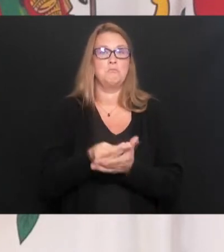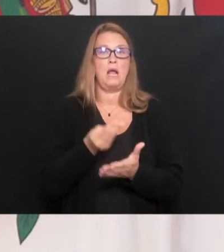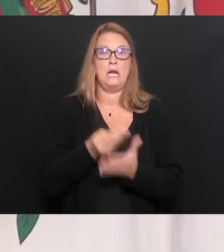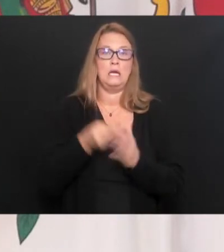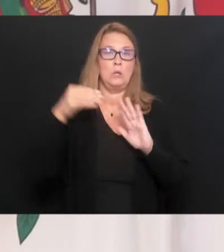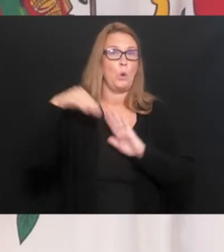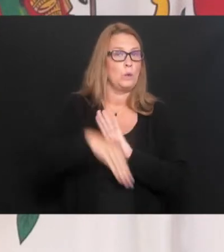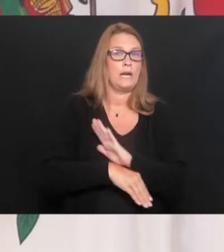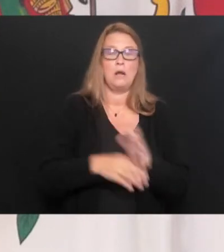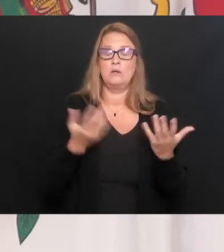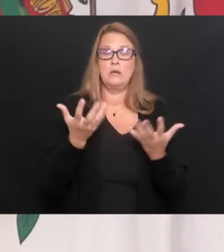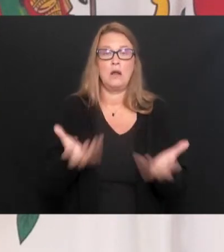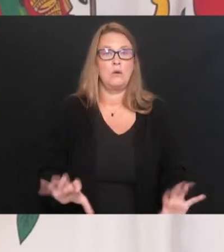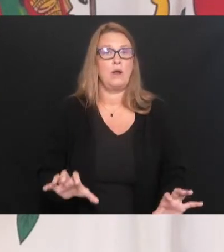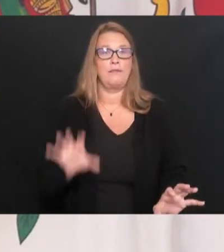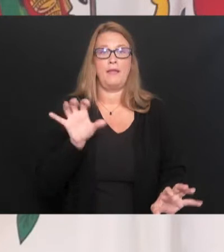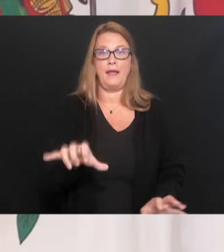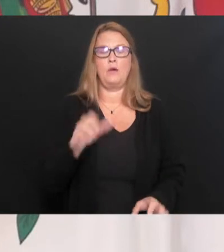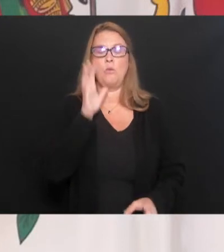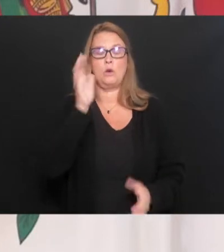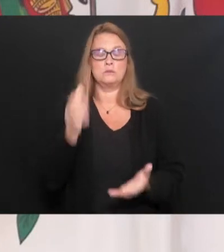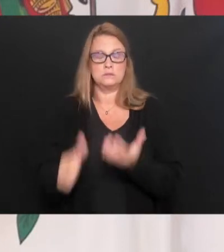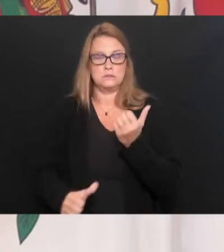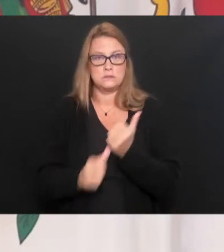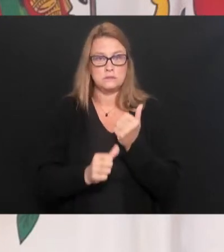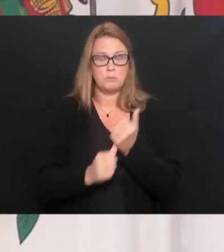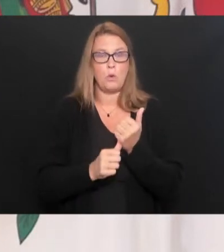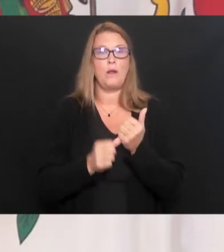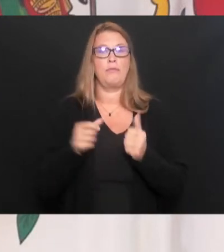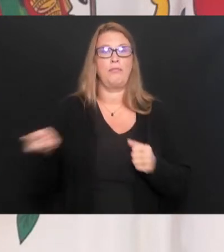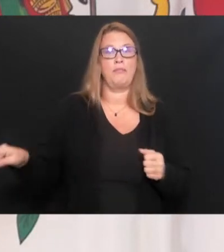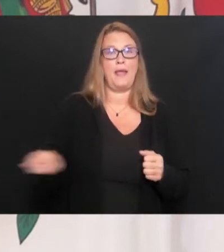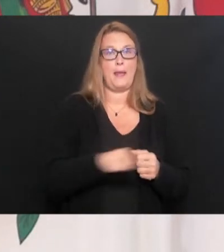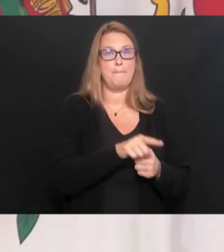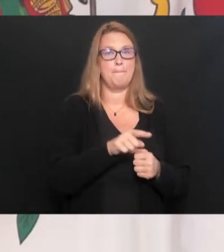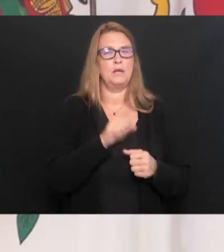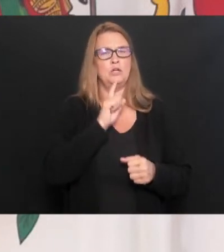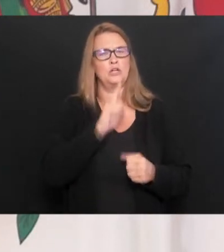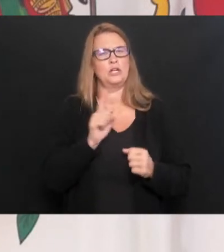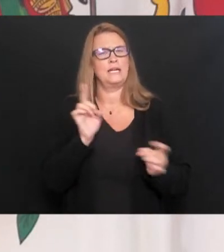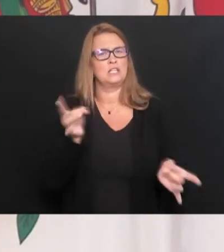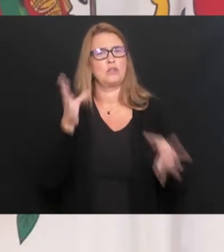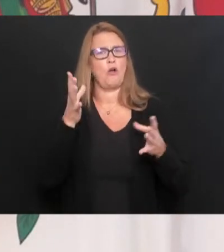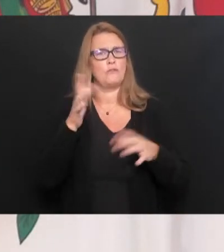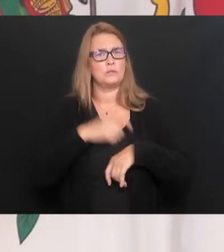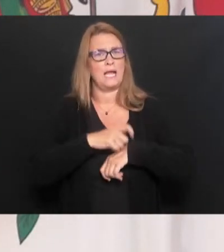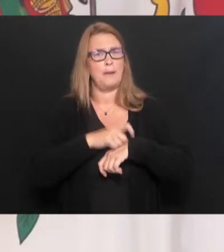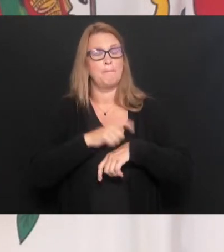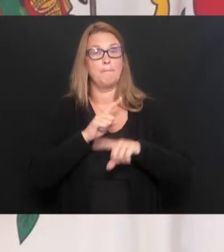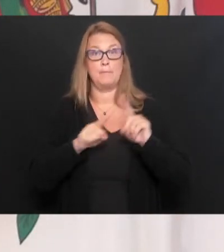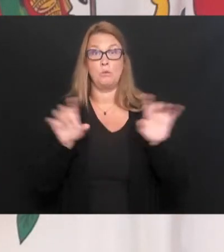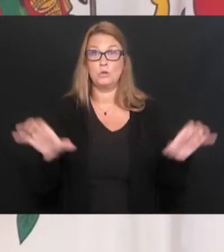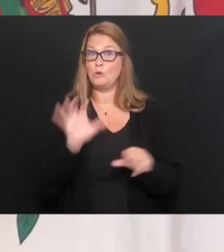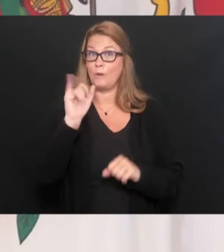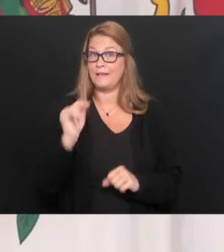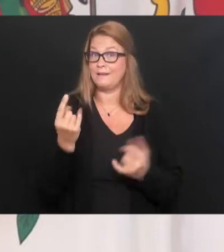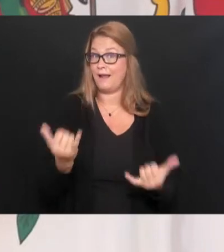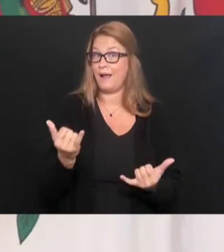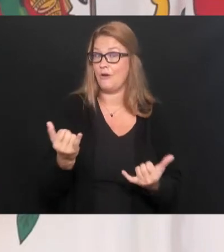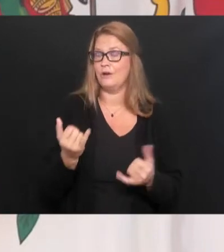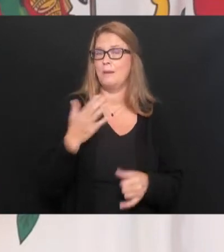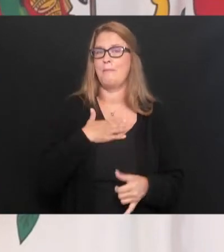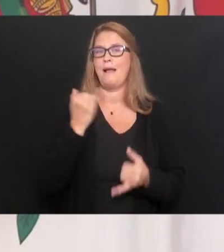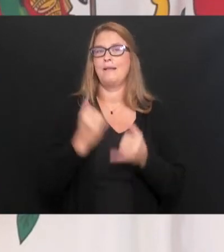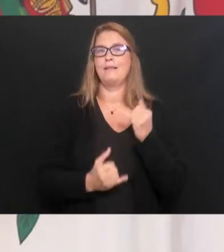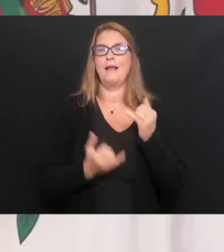stand by them and help them absolutely through this really difficult surge and everything, but we're doing it. And the last thing